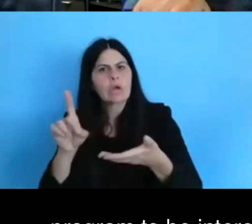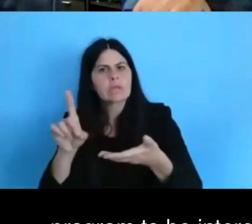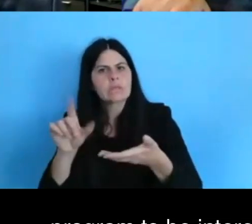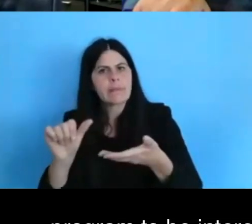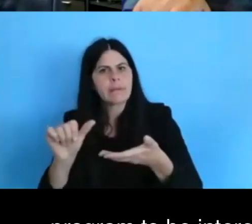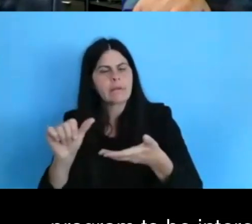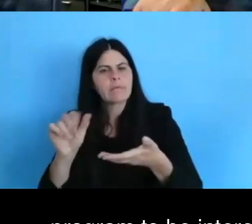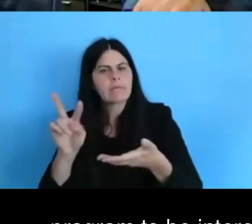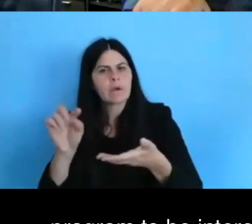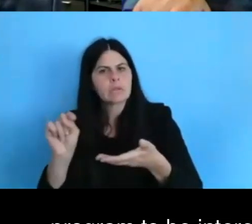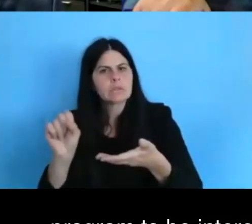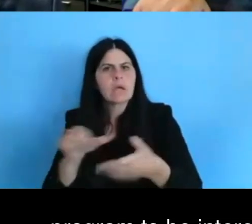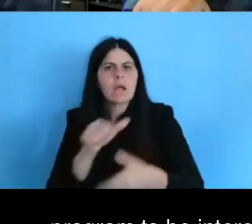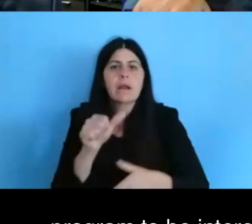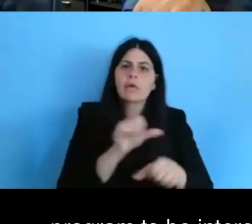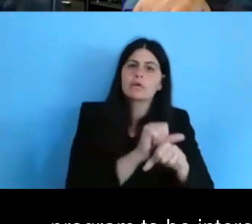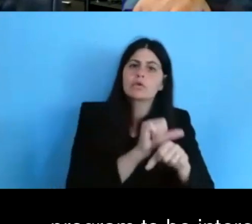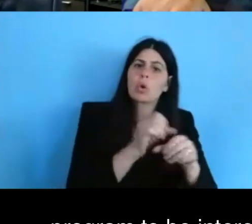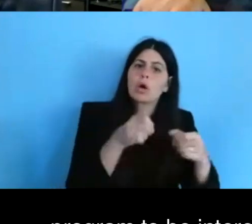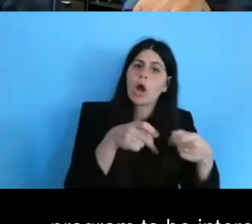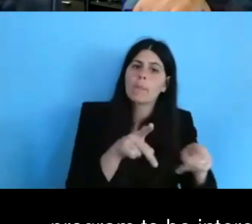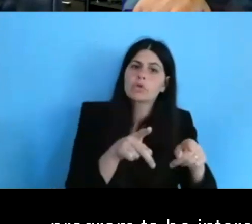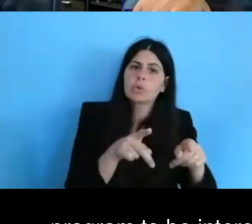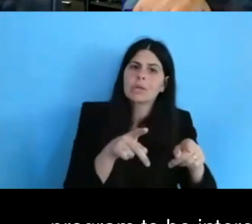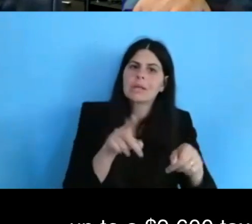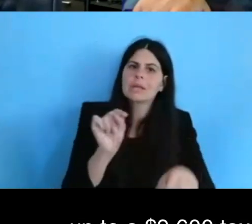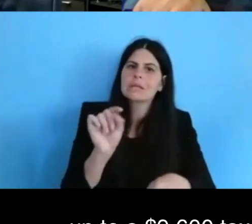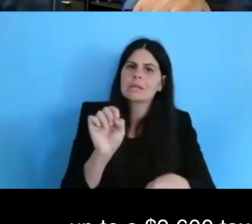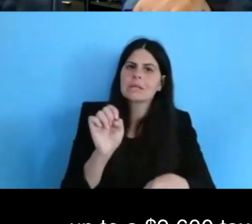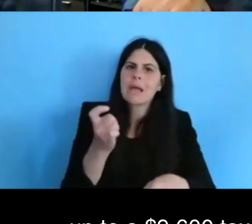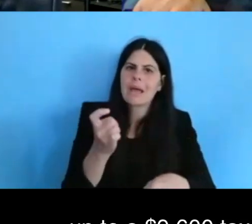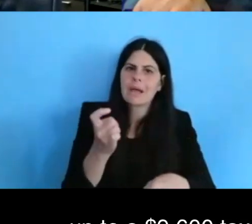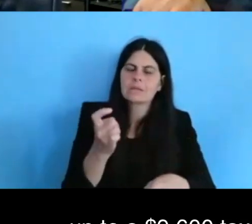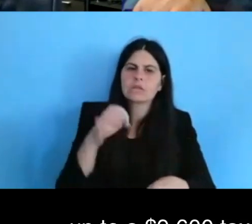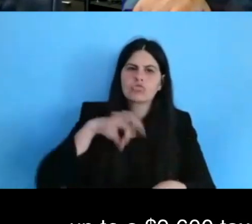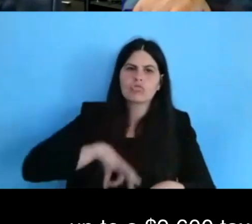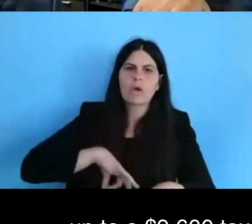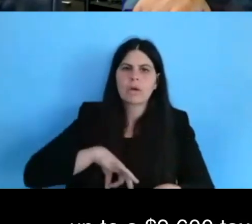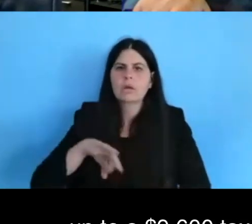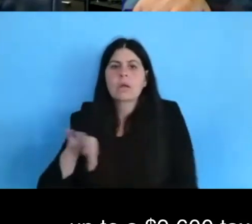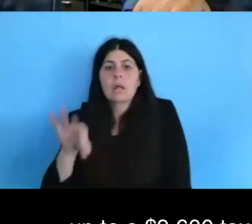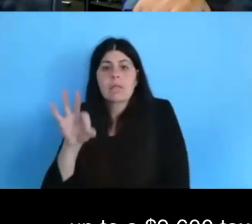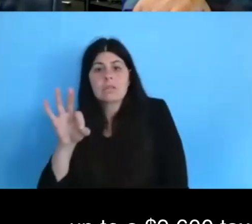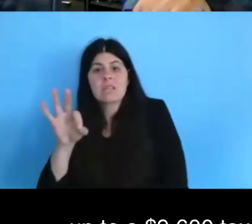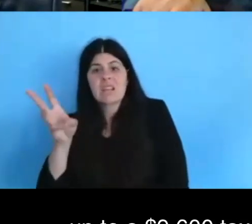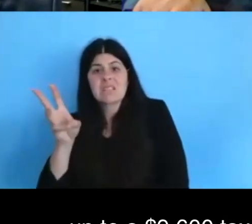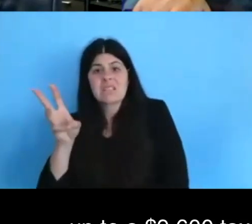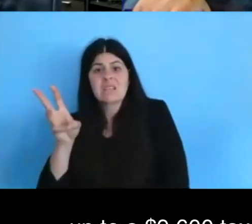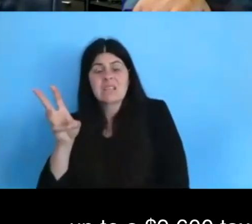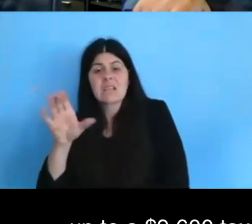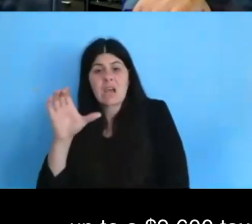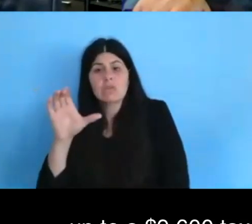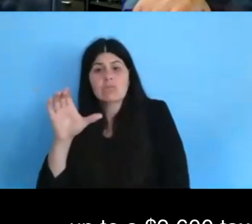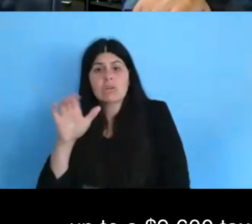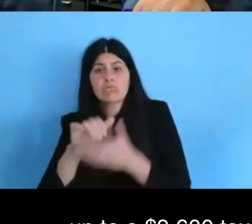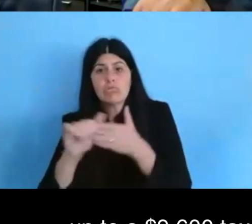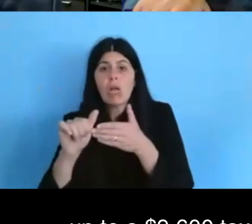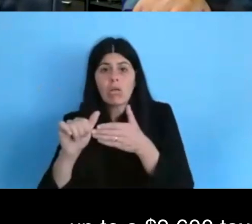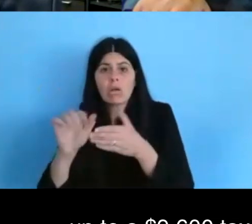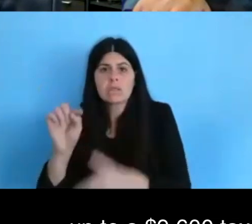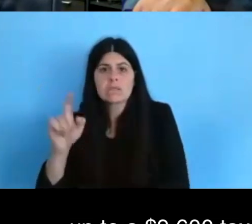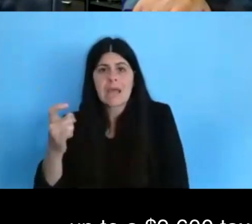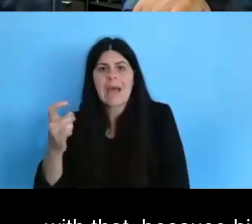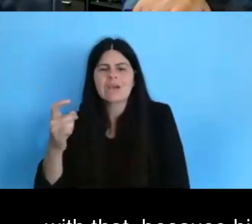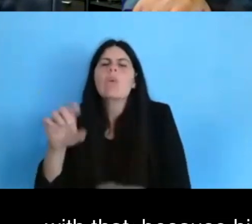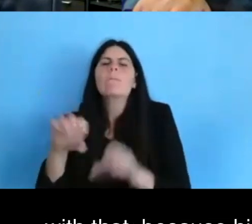Work Opportunity Tax Credit, WOTC is what we call that. There's up to a $9,600 tax break to hire a disabled veteran for employers. We